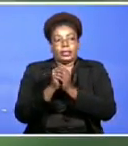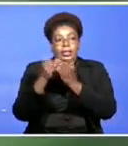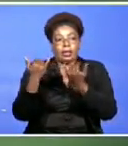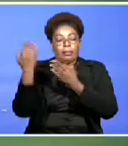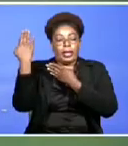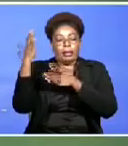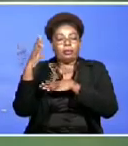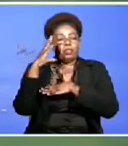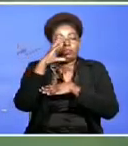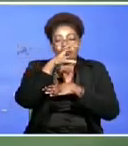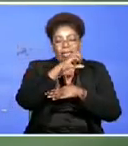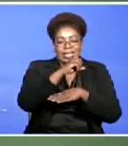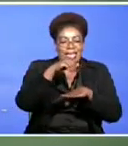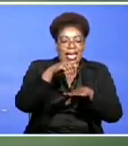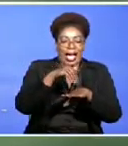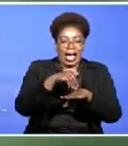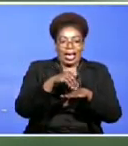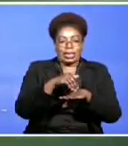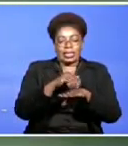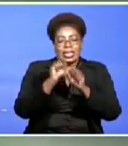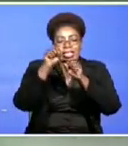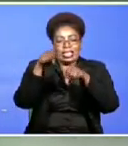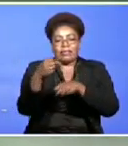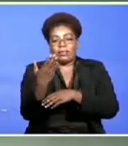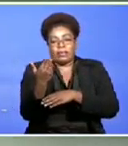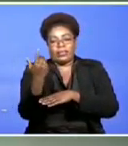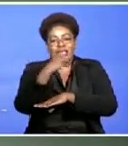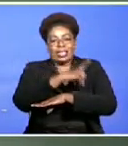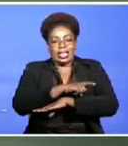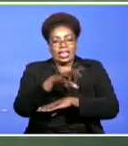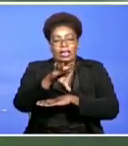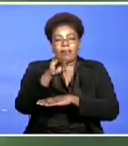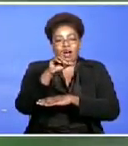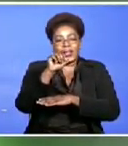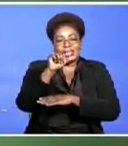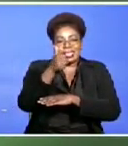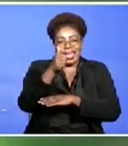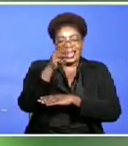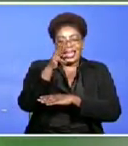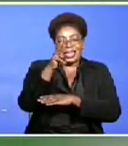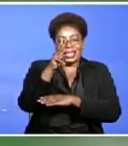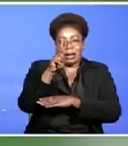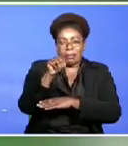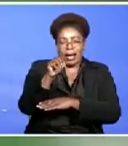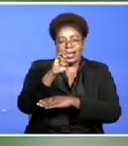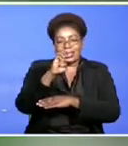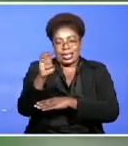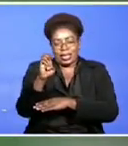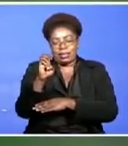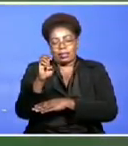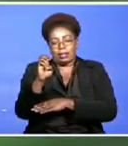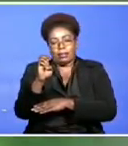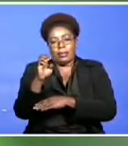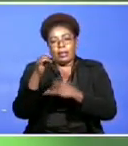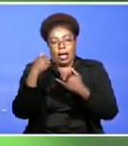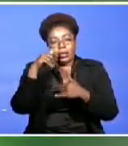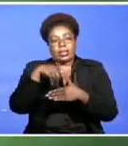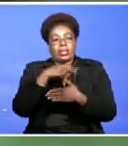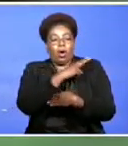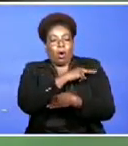Bahamian man missing at sea for over 15 days was found about 10 miles east of West Palm Beach, and he's now recovering in a Florida